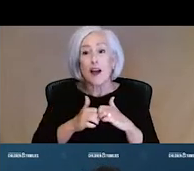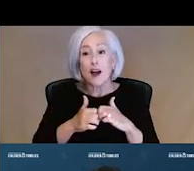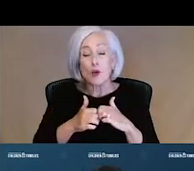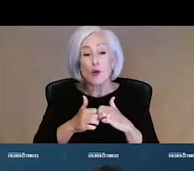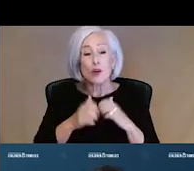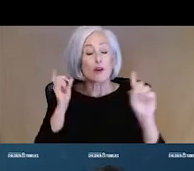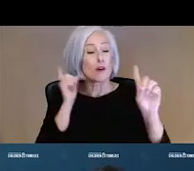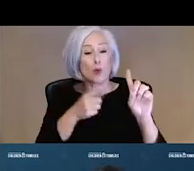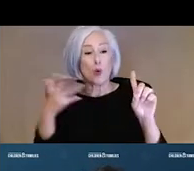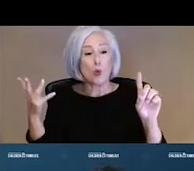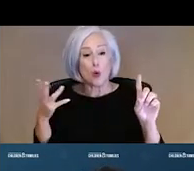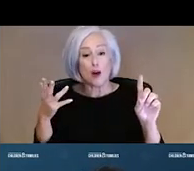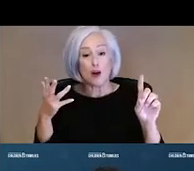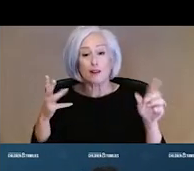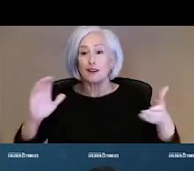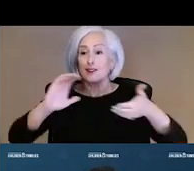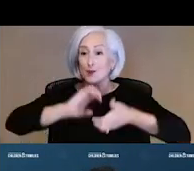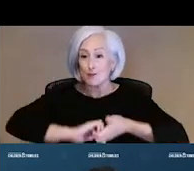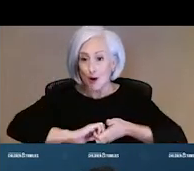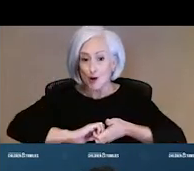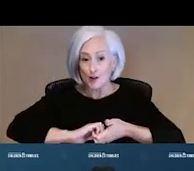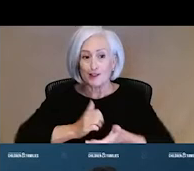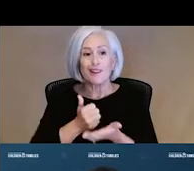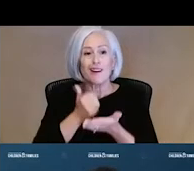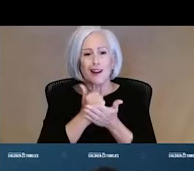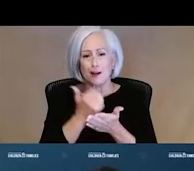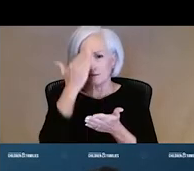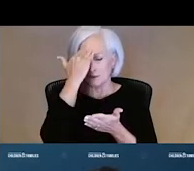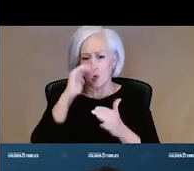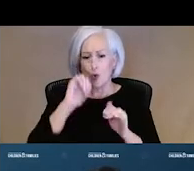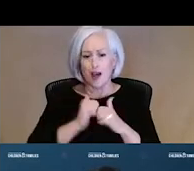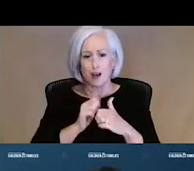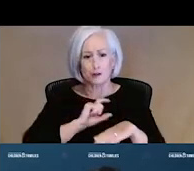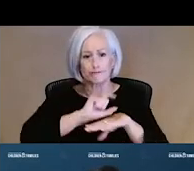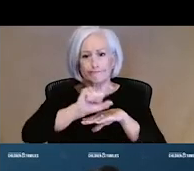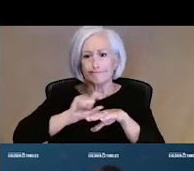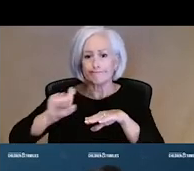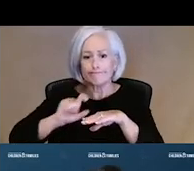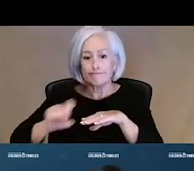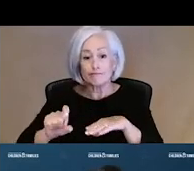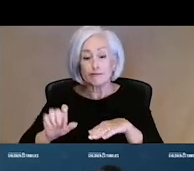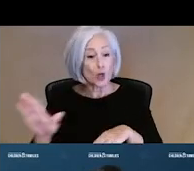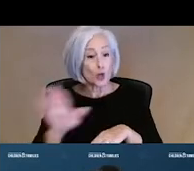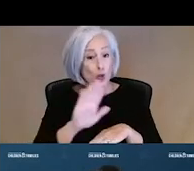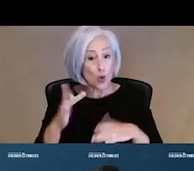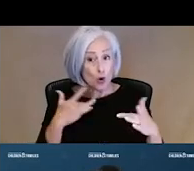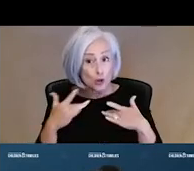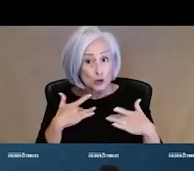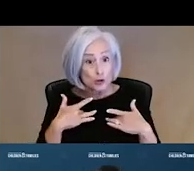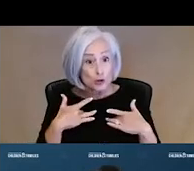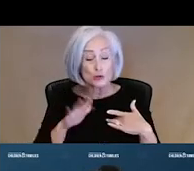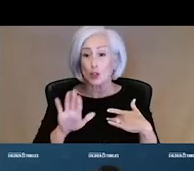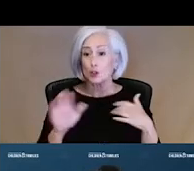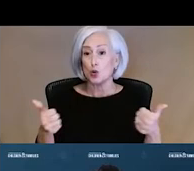address these challenges through responsive training and technical assistance. Please share your concerns and/or challenges in the chat